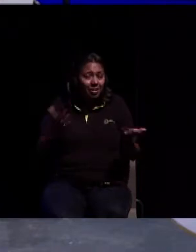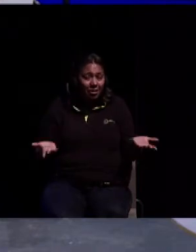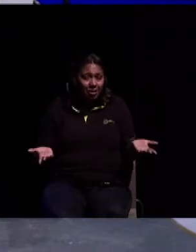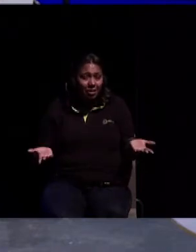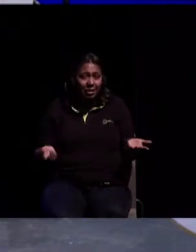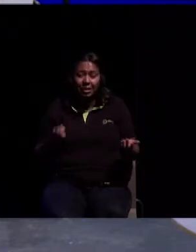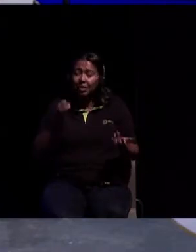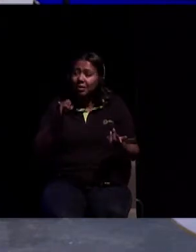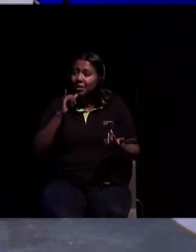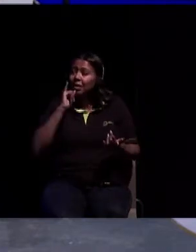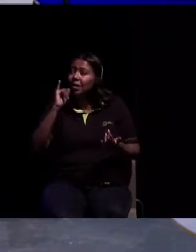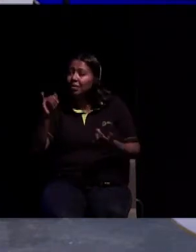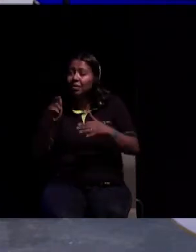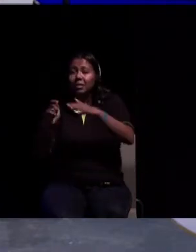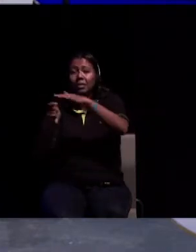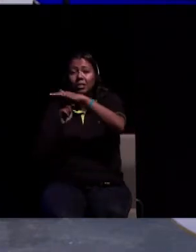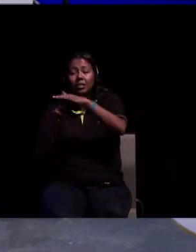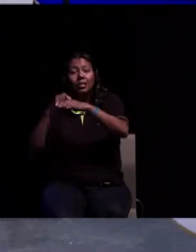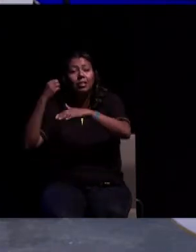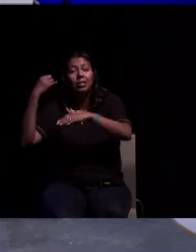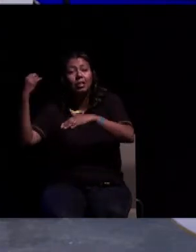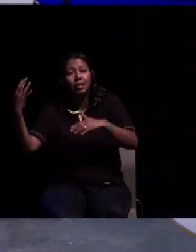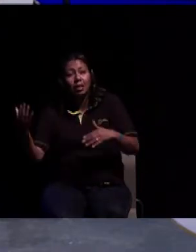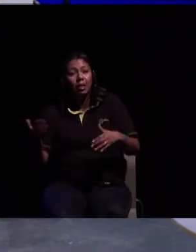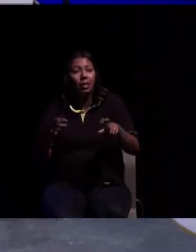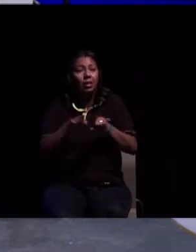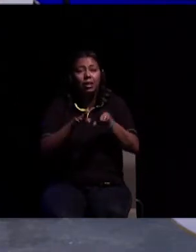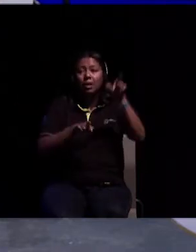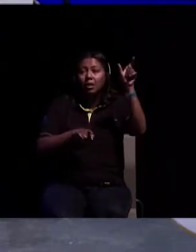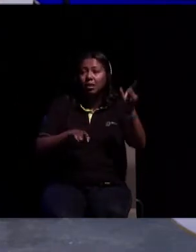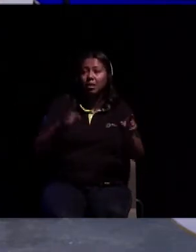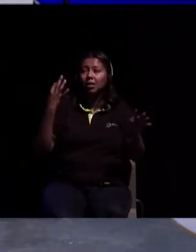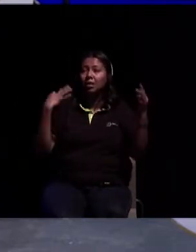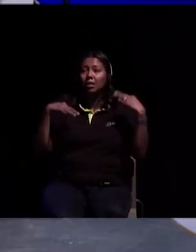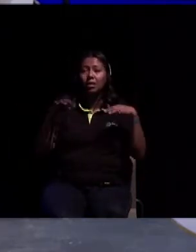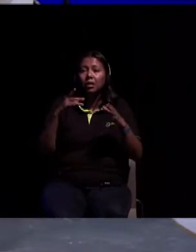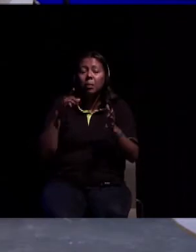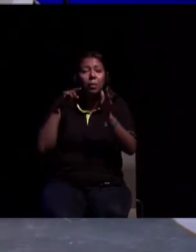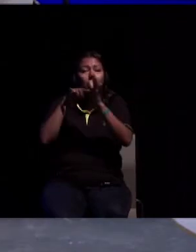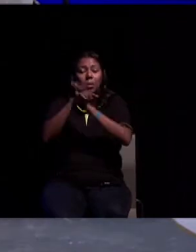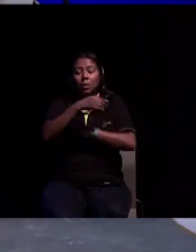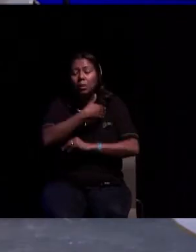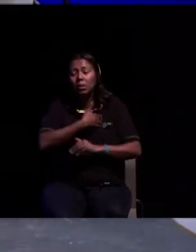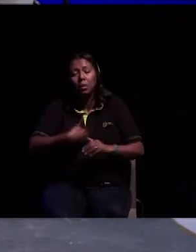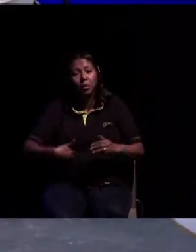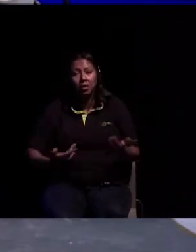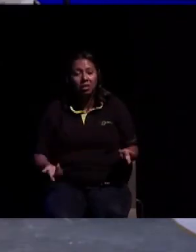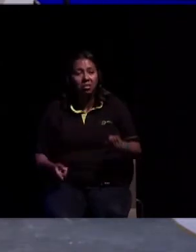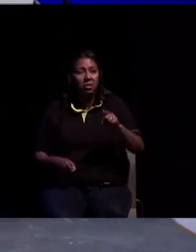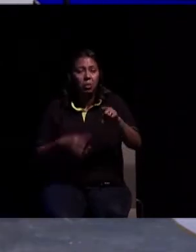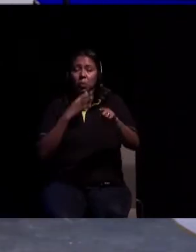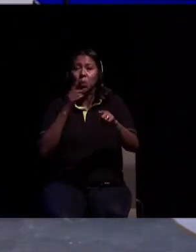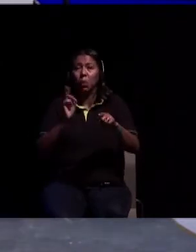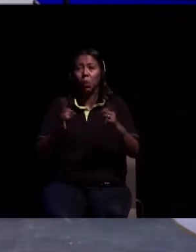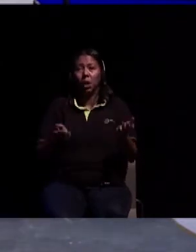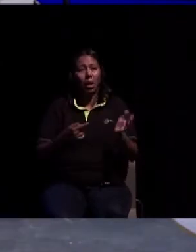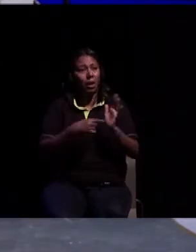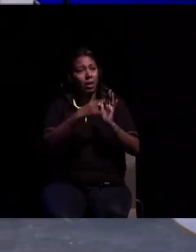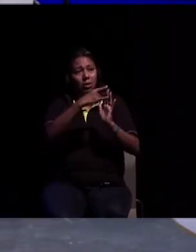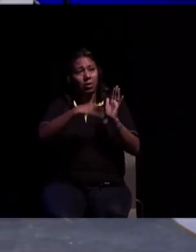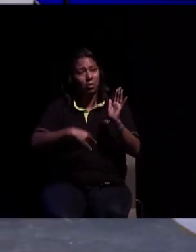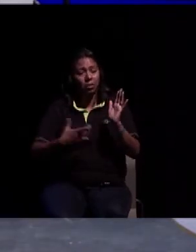ask tourists, if you ask mainstream government authorities, they would have no idea about the code. So